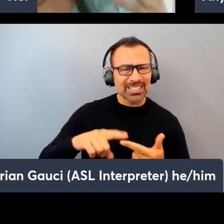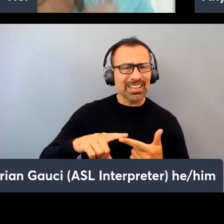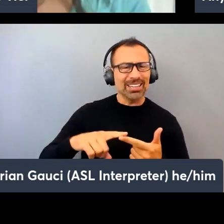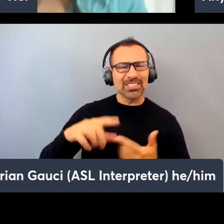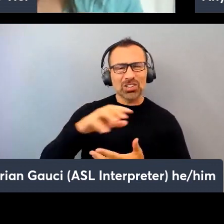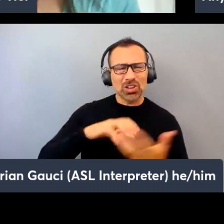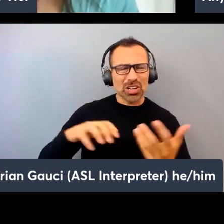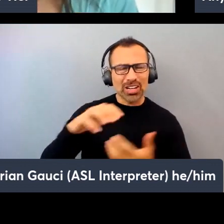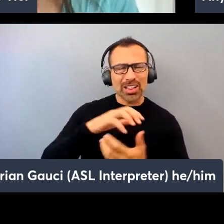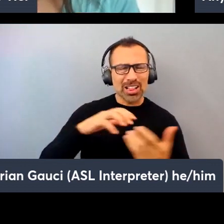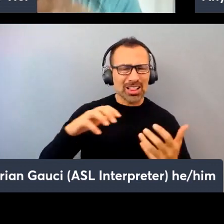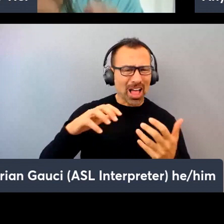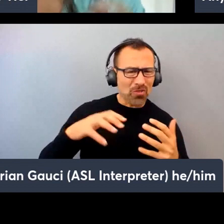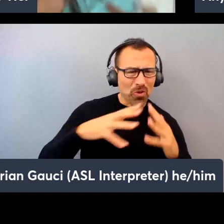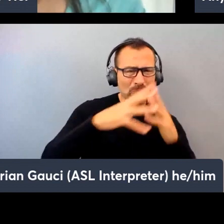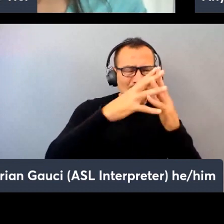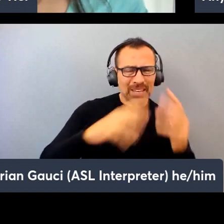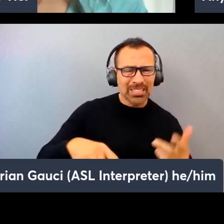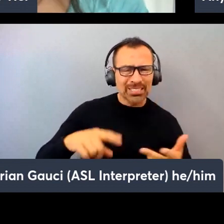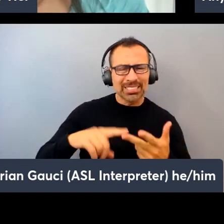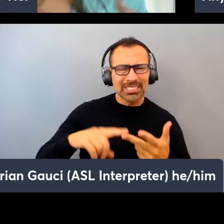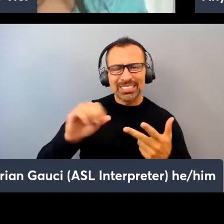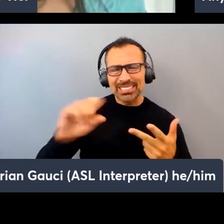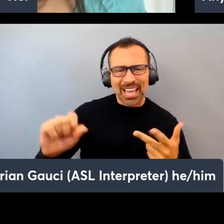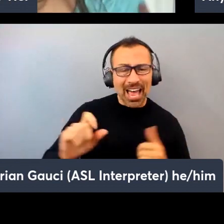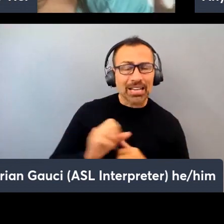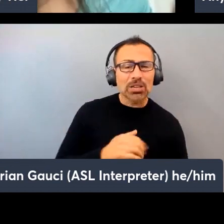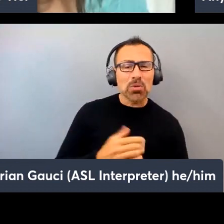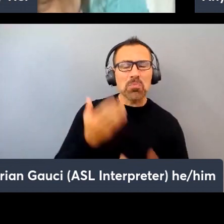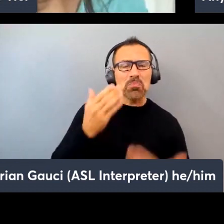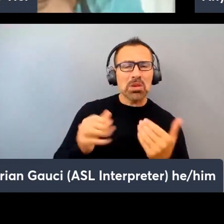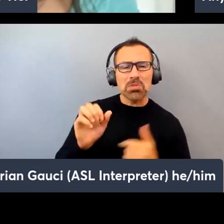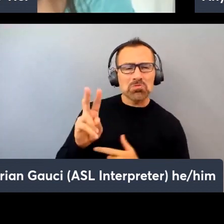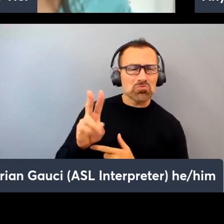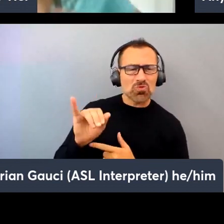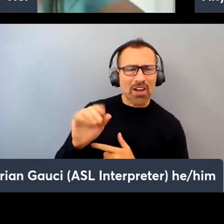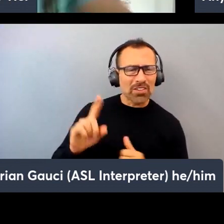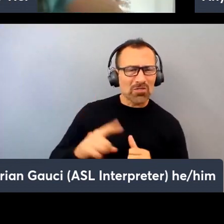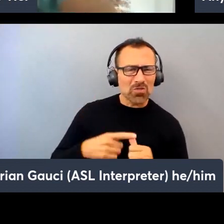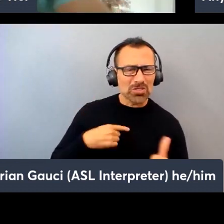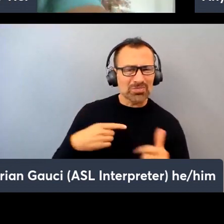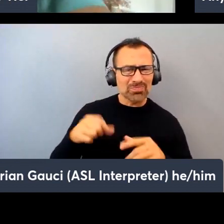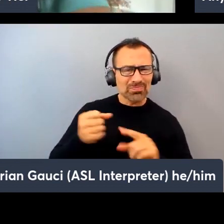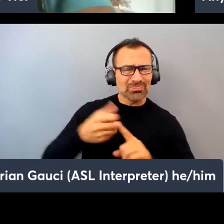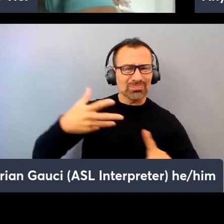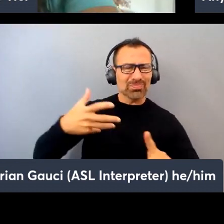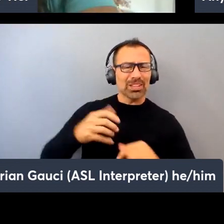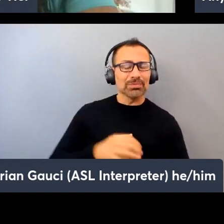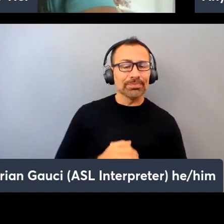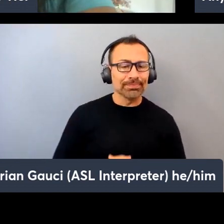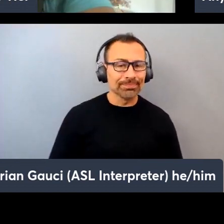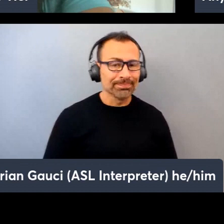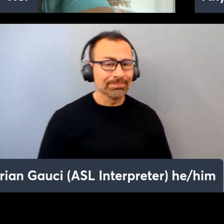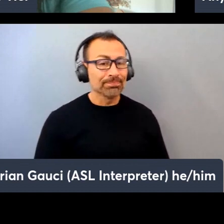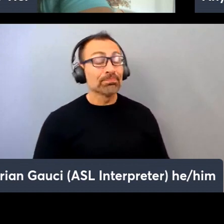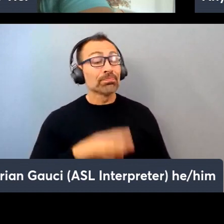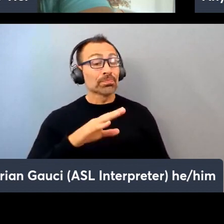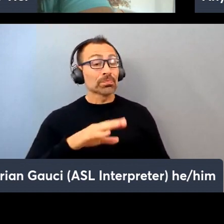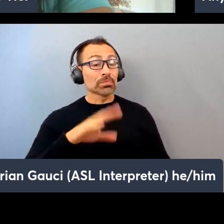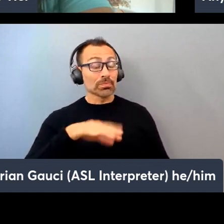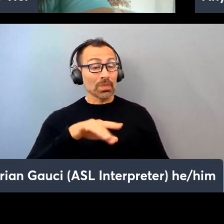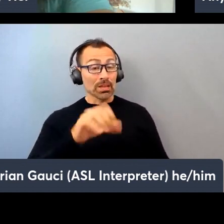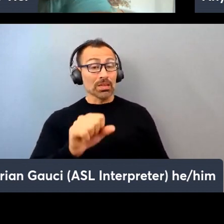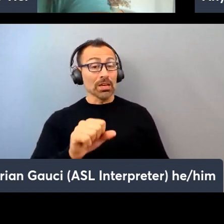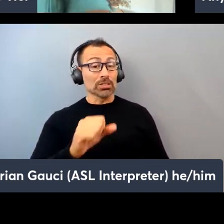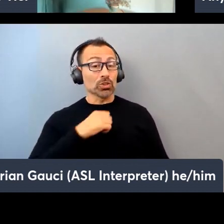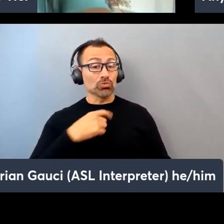maybe Ravi, if you could just kind of break down first what is CloudFormation. Yeah, I could